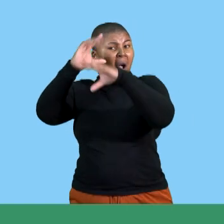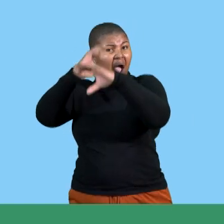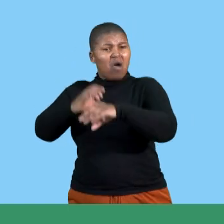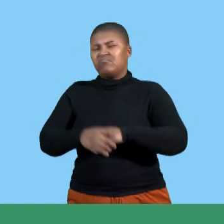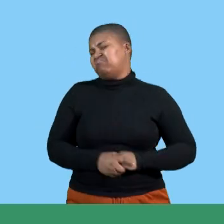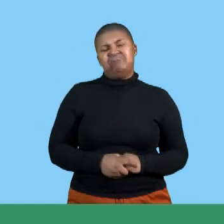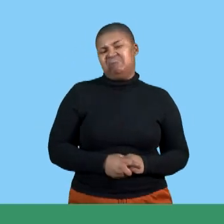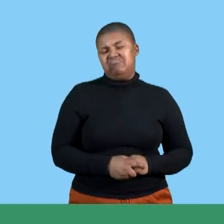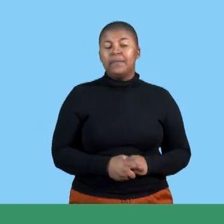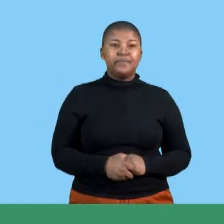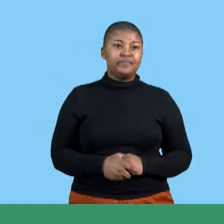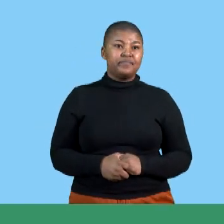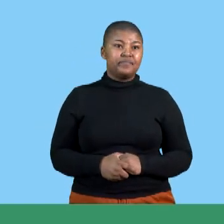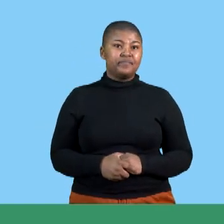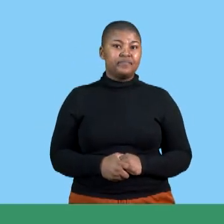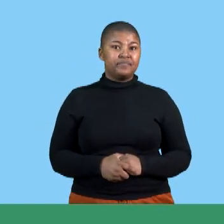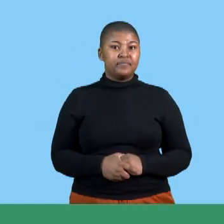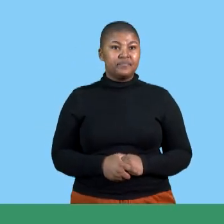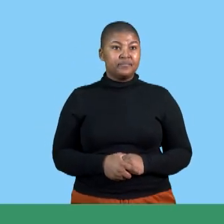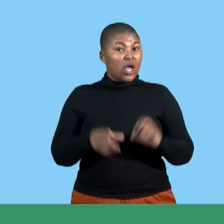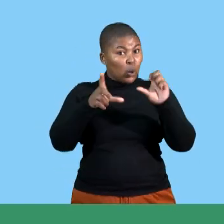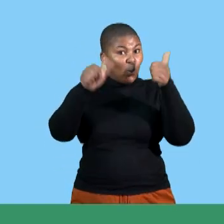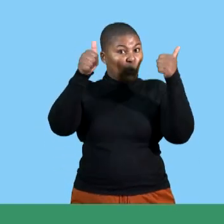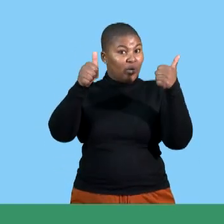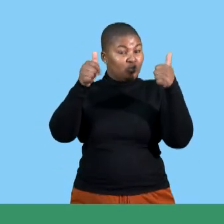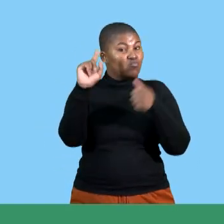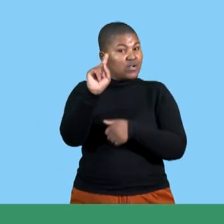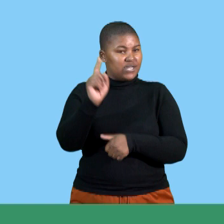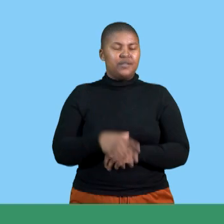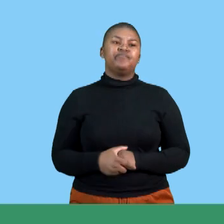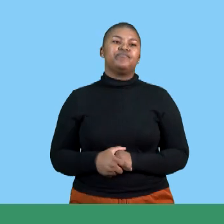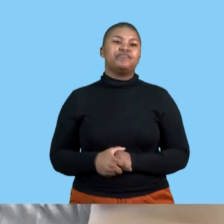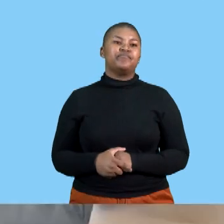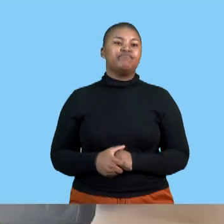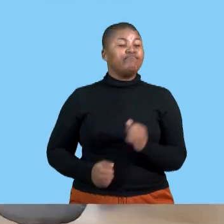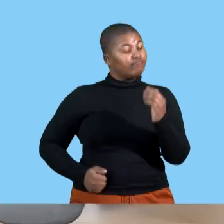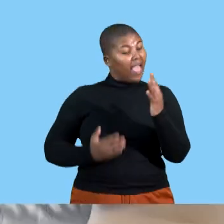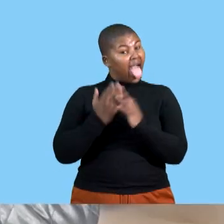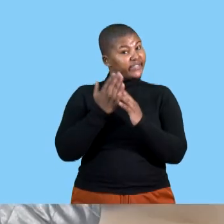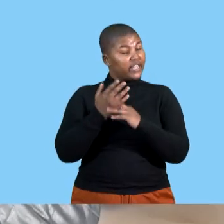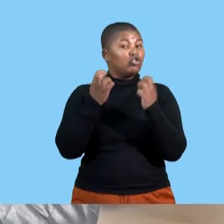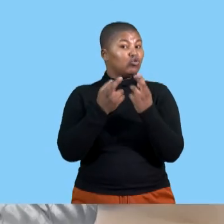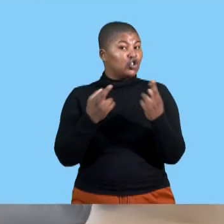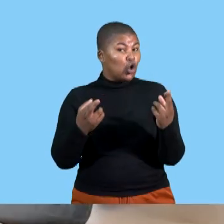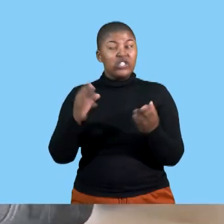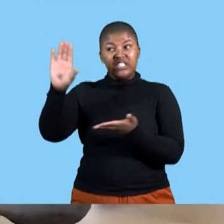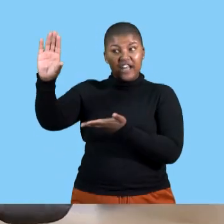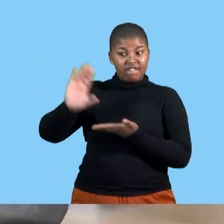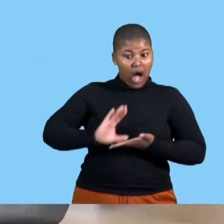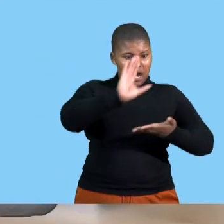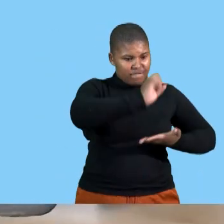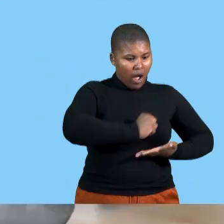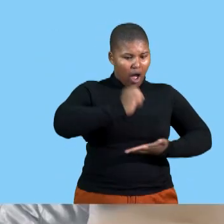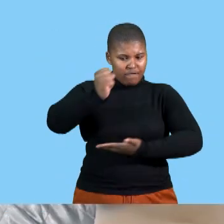to resources and funding. So obviously if a group of people come together for them to service or to make